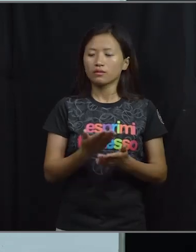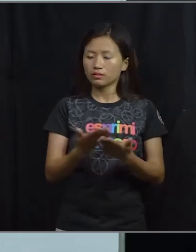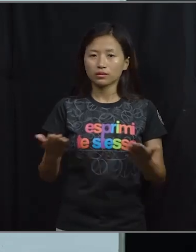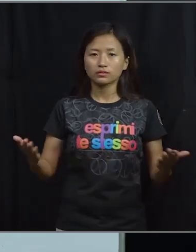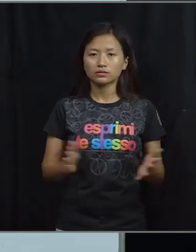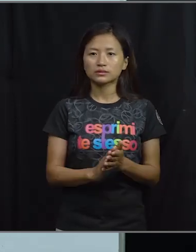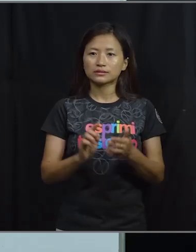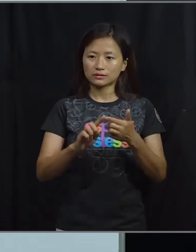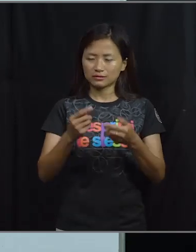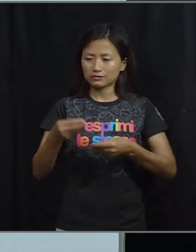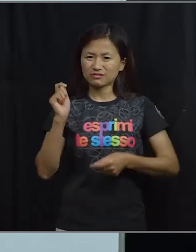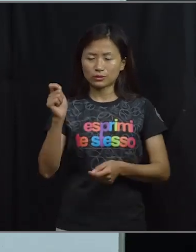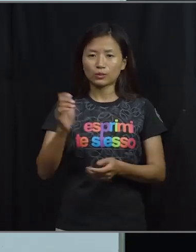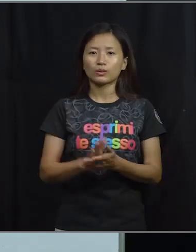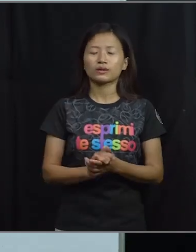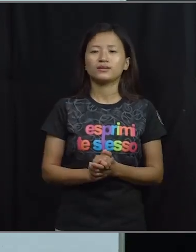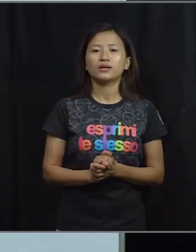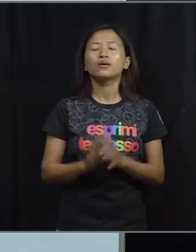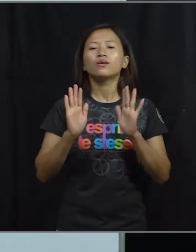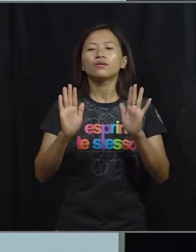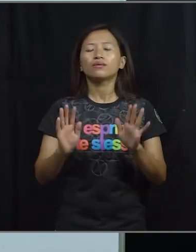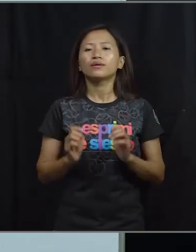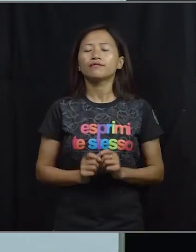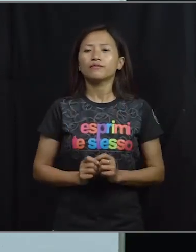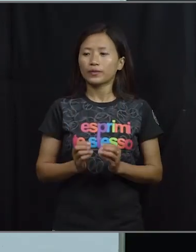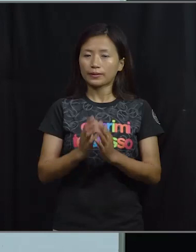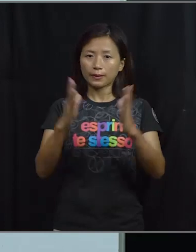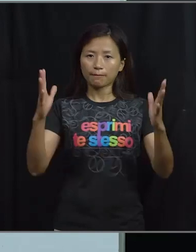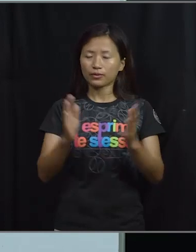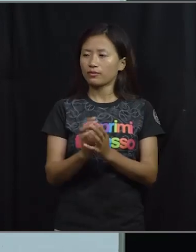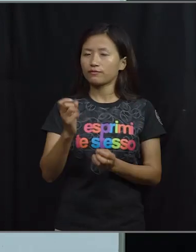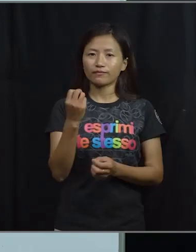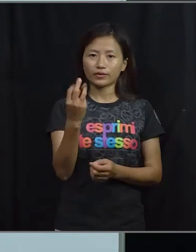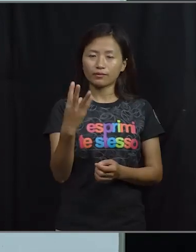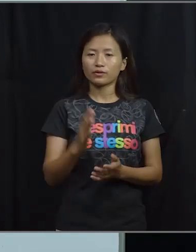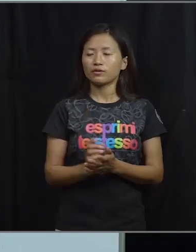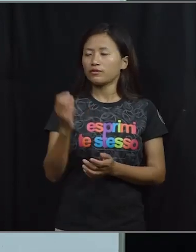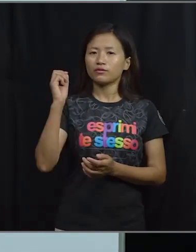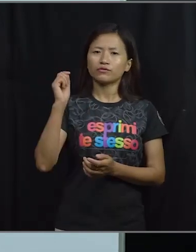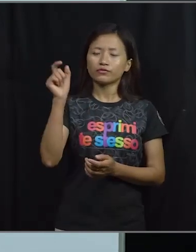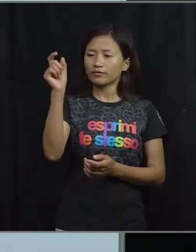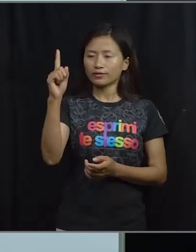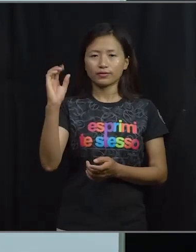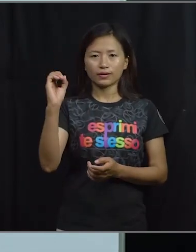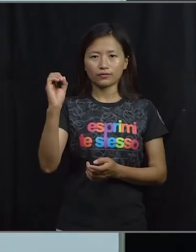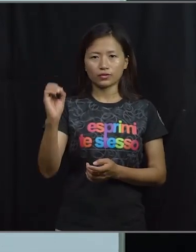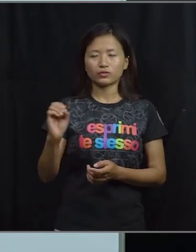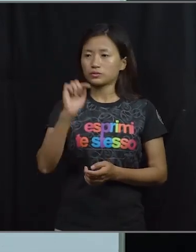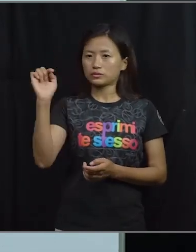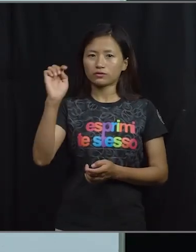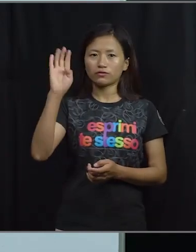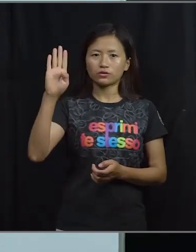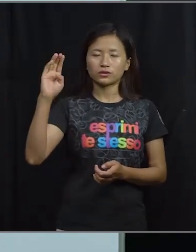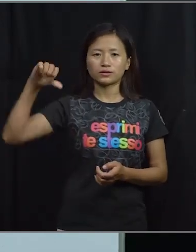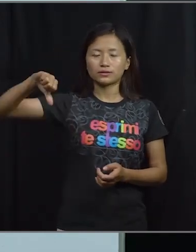those enterprises who have a number of employees ranging from 10 to 49. Okay, so under small